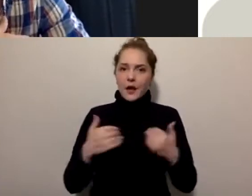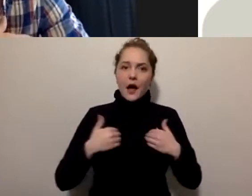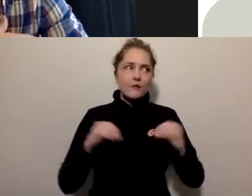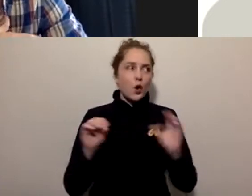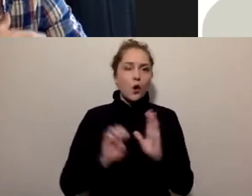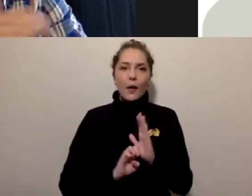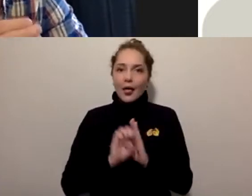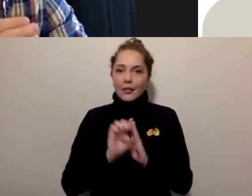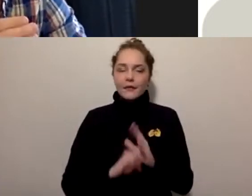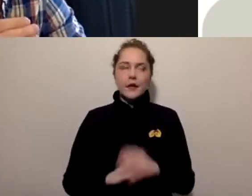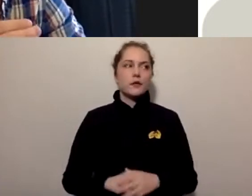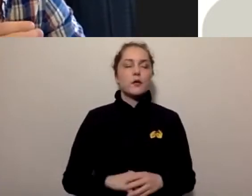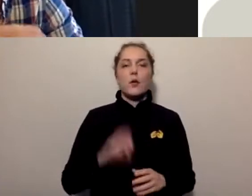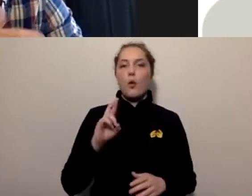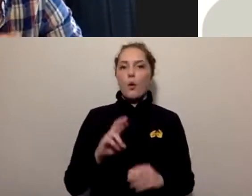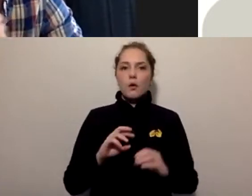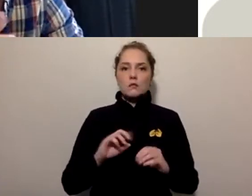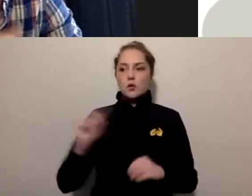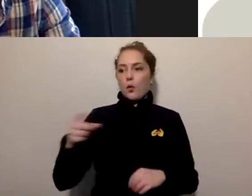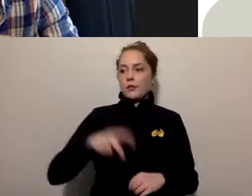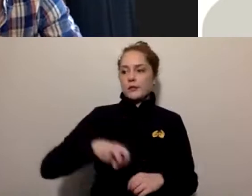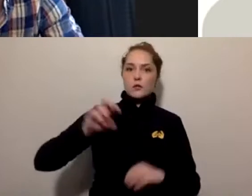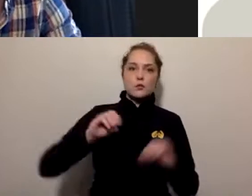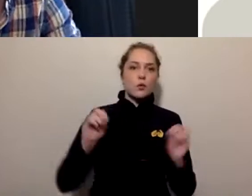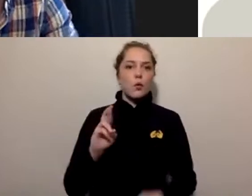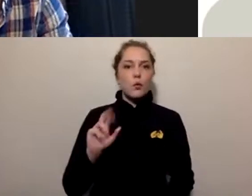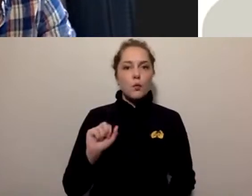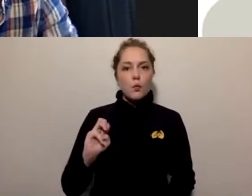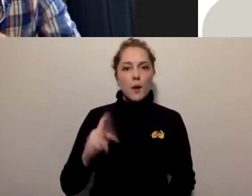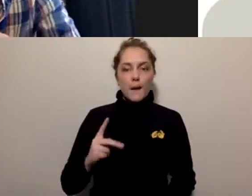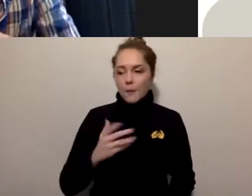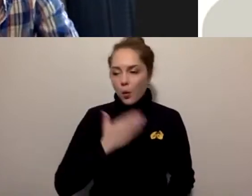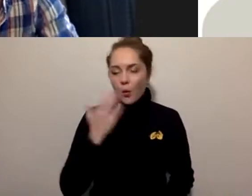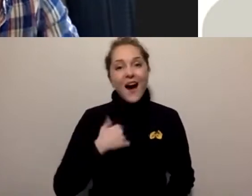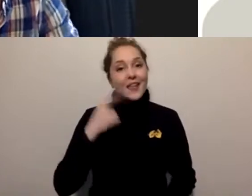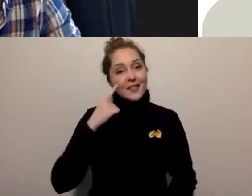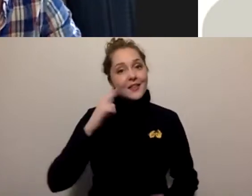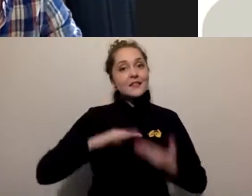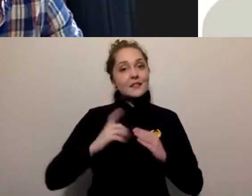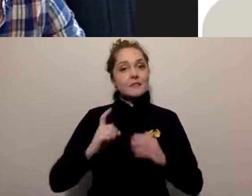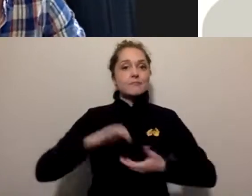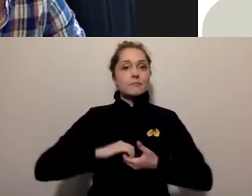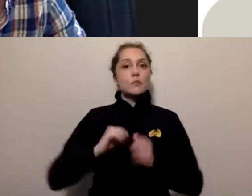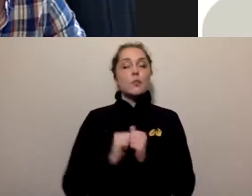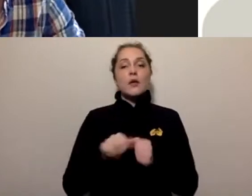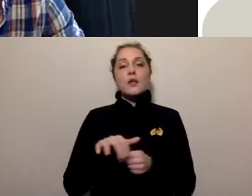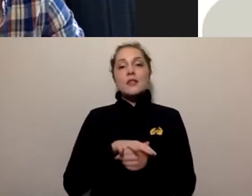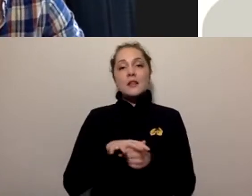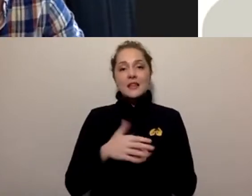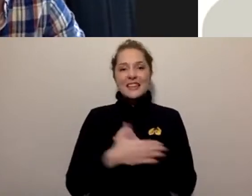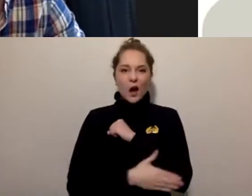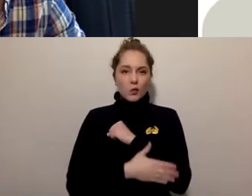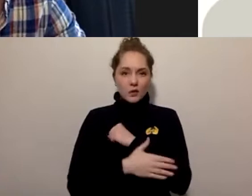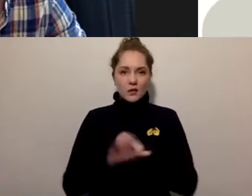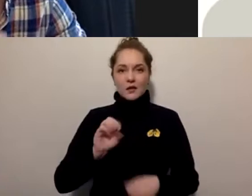elevators or any other means other than stairs, no ramps, and I think that the city needs to partner again with the county and state to